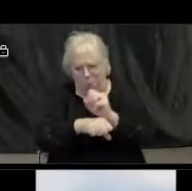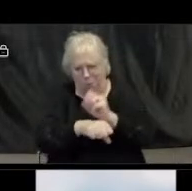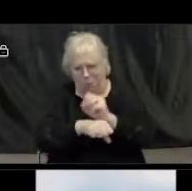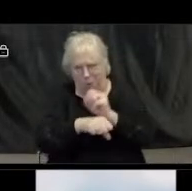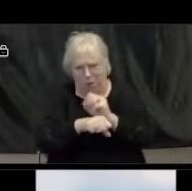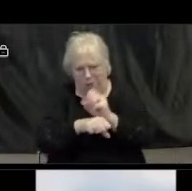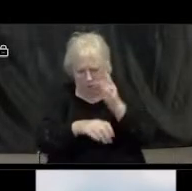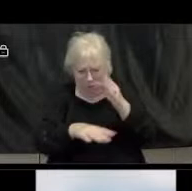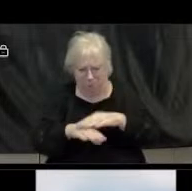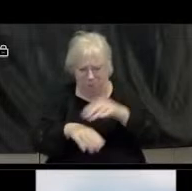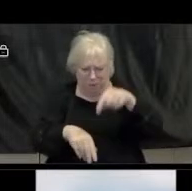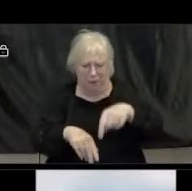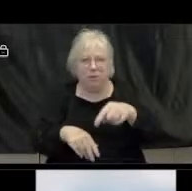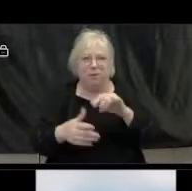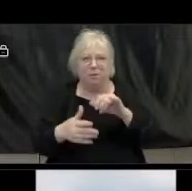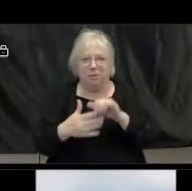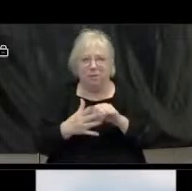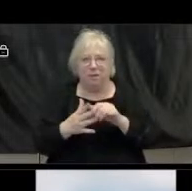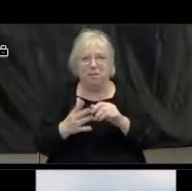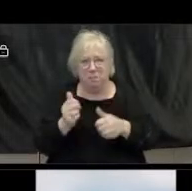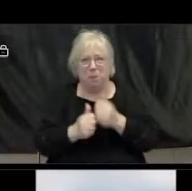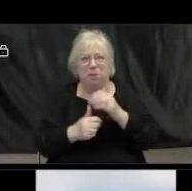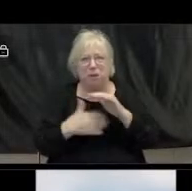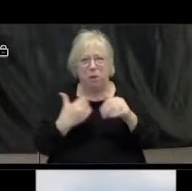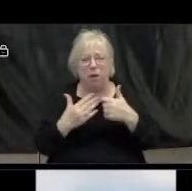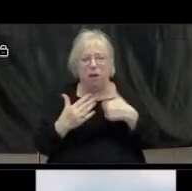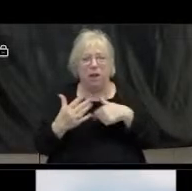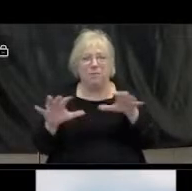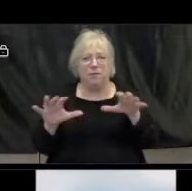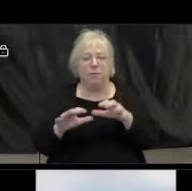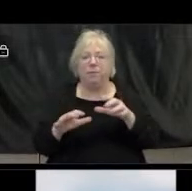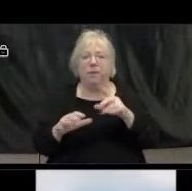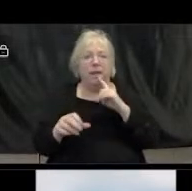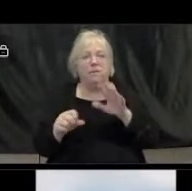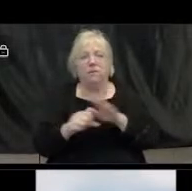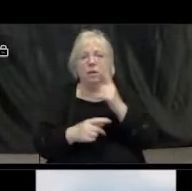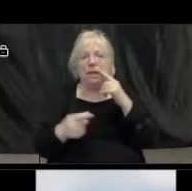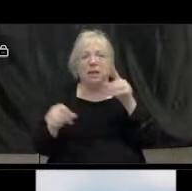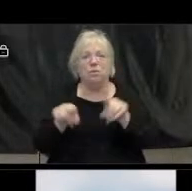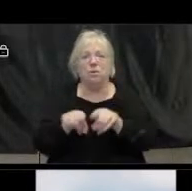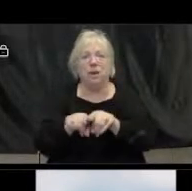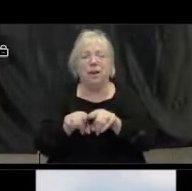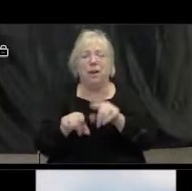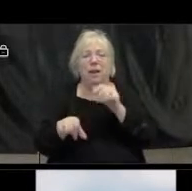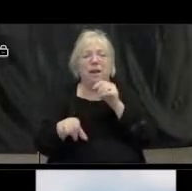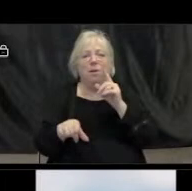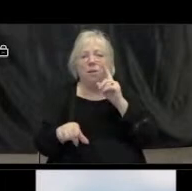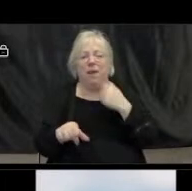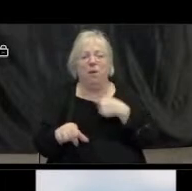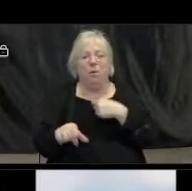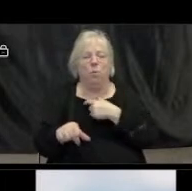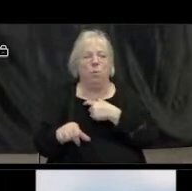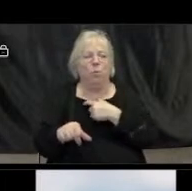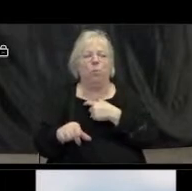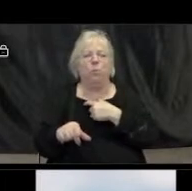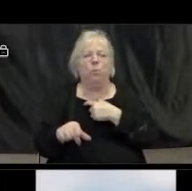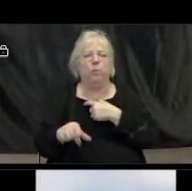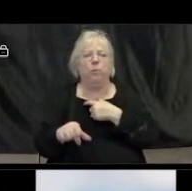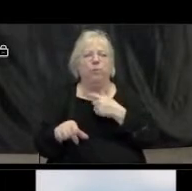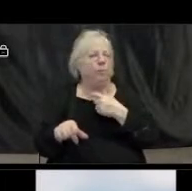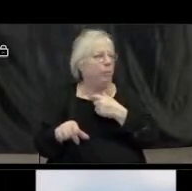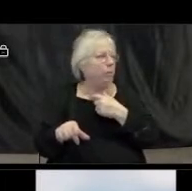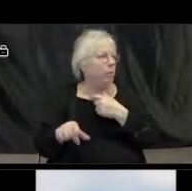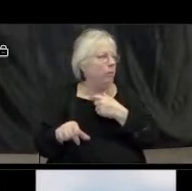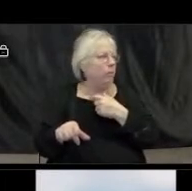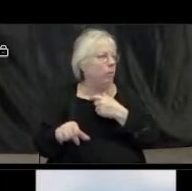That's pretty much what I've done. Totally agree. I don't think there should be a decision. We didn't come asking